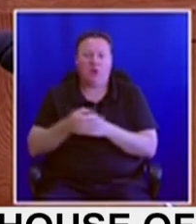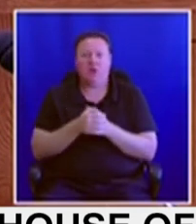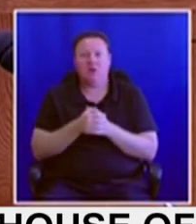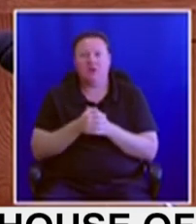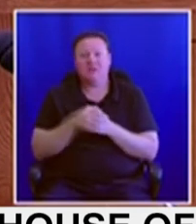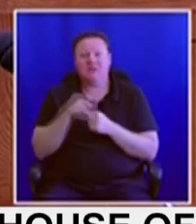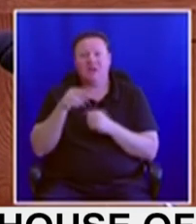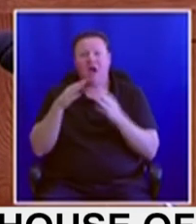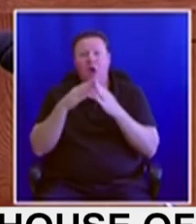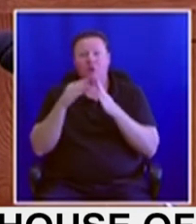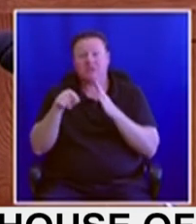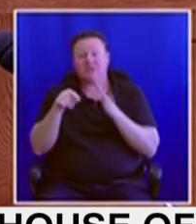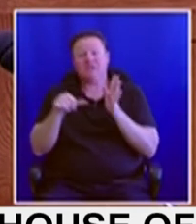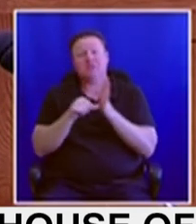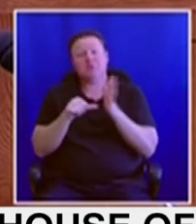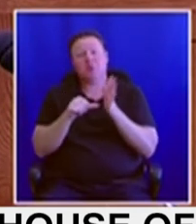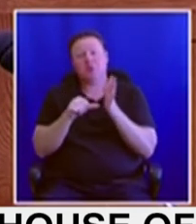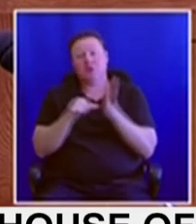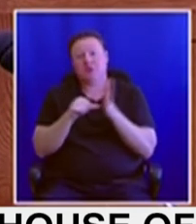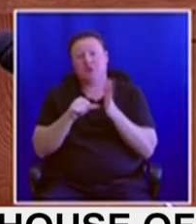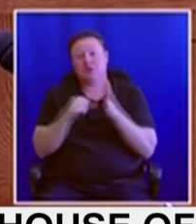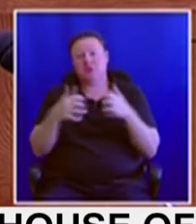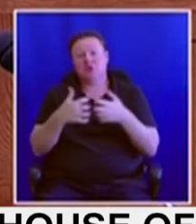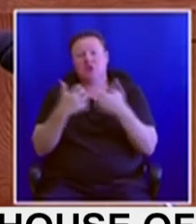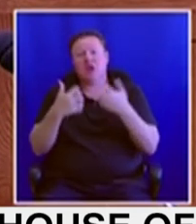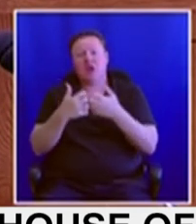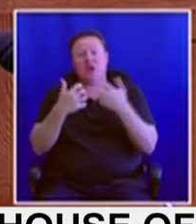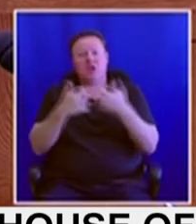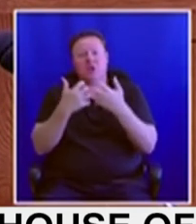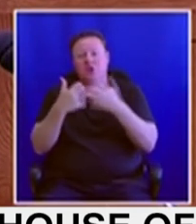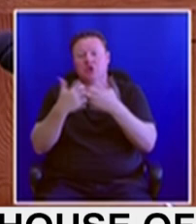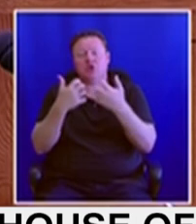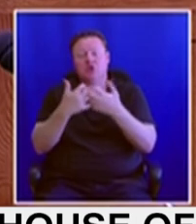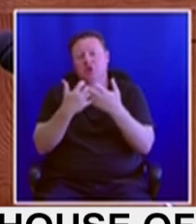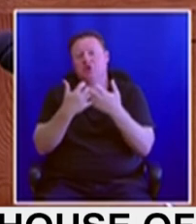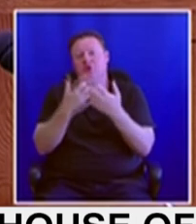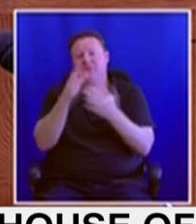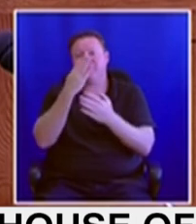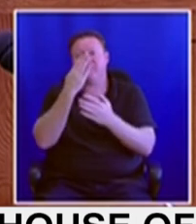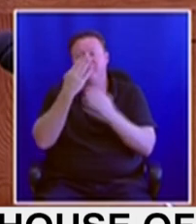to address these challenges that I've touched on,